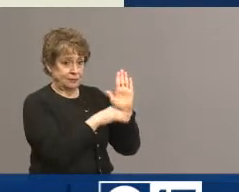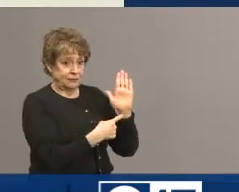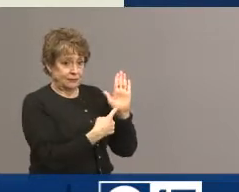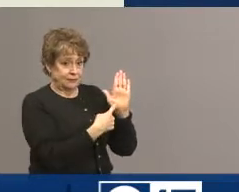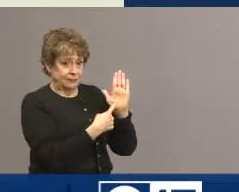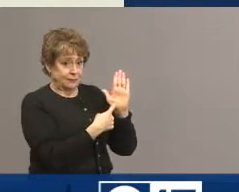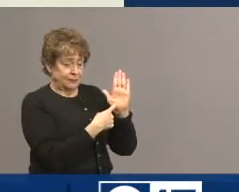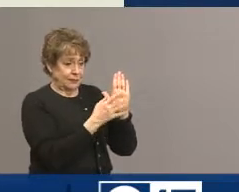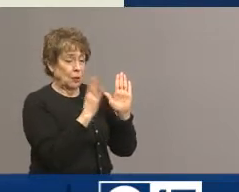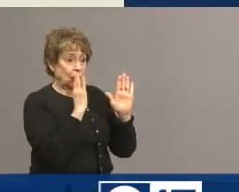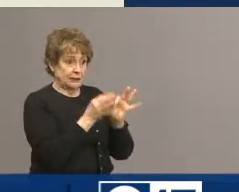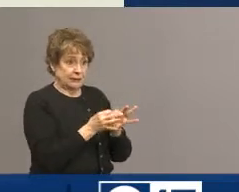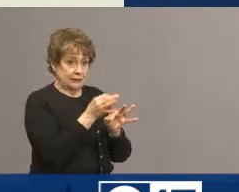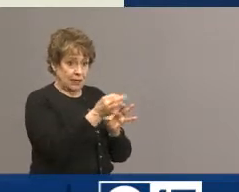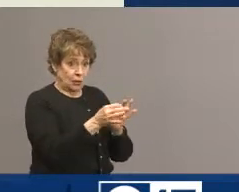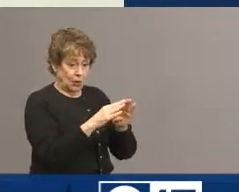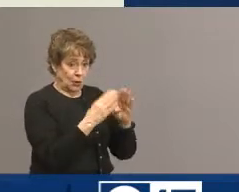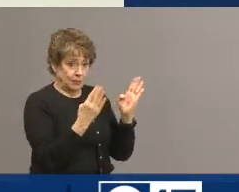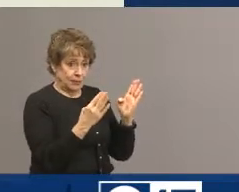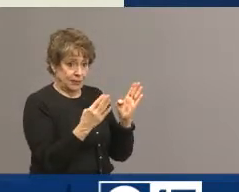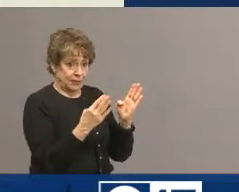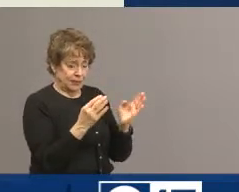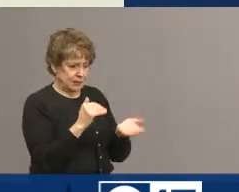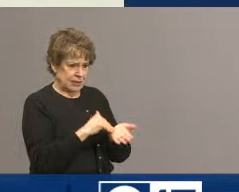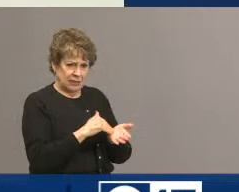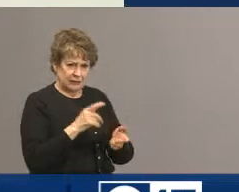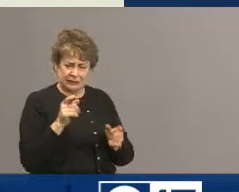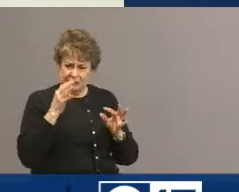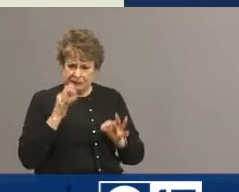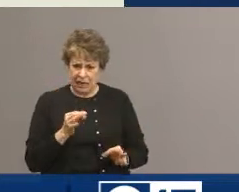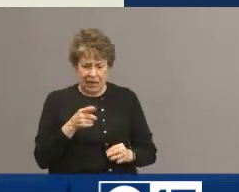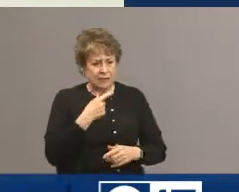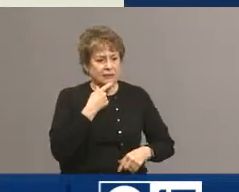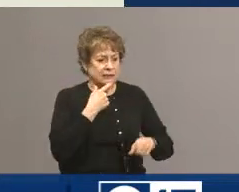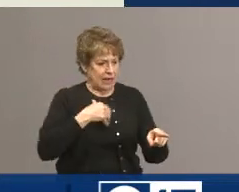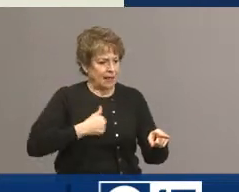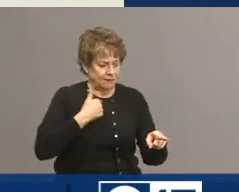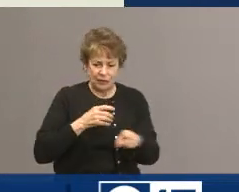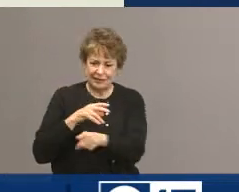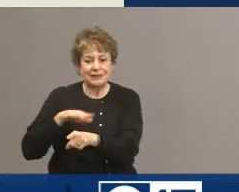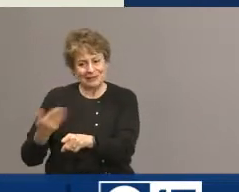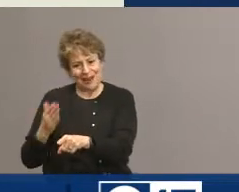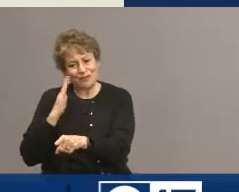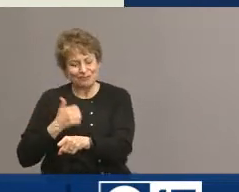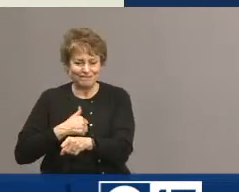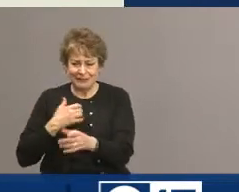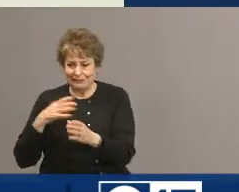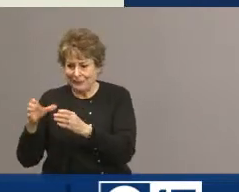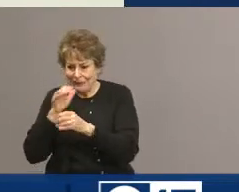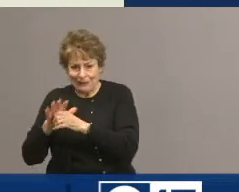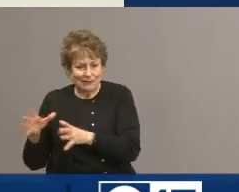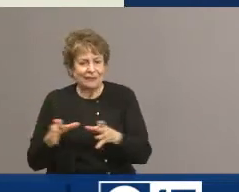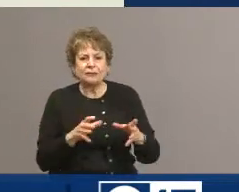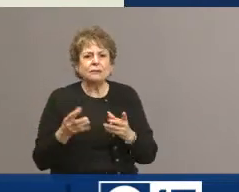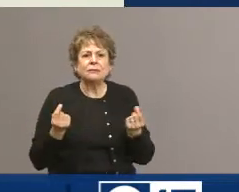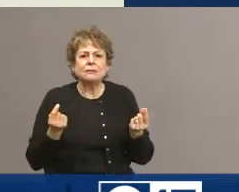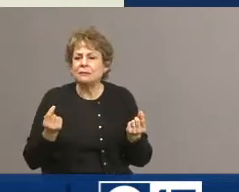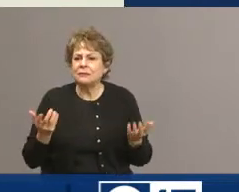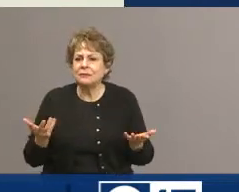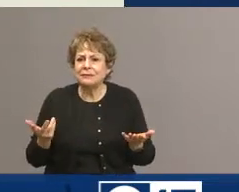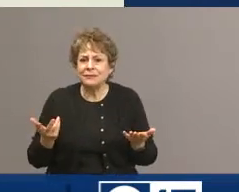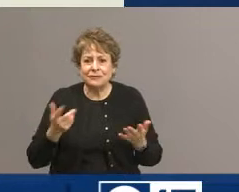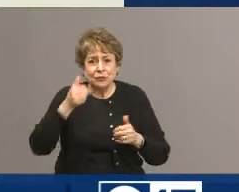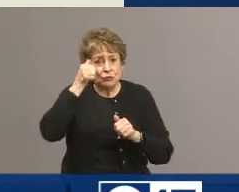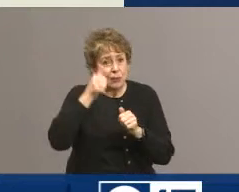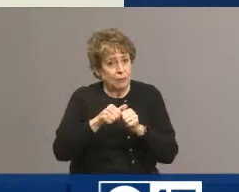you look back to the stay home, stay healthy, stay connected order, and when it was ended on May